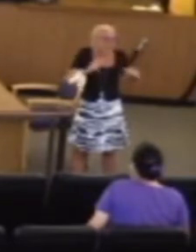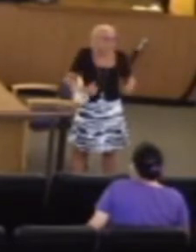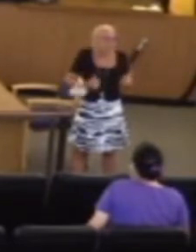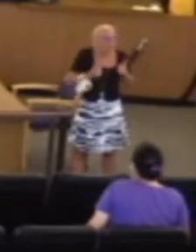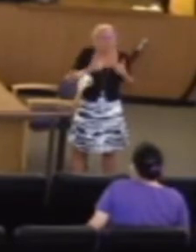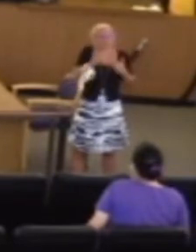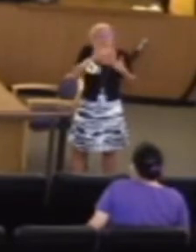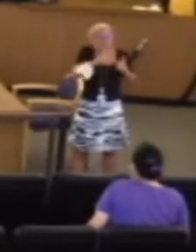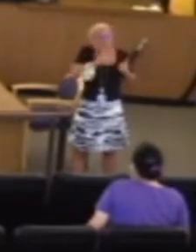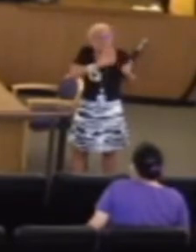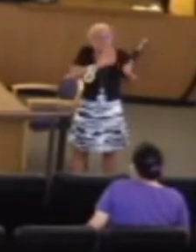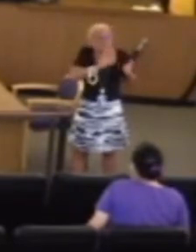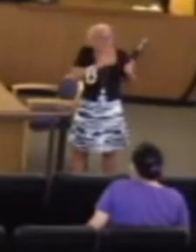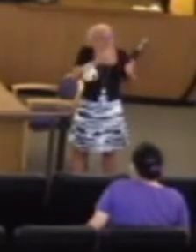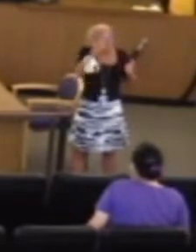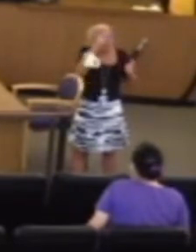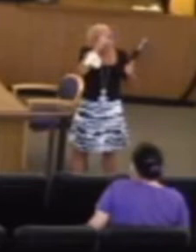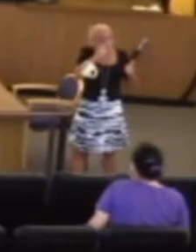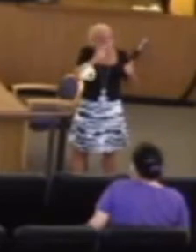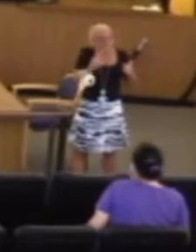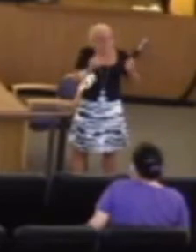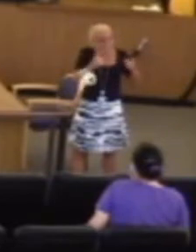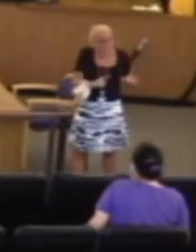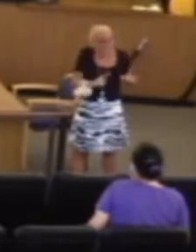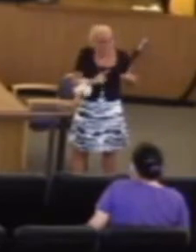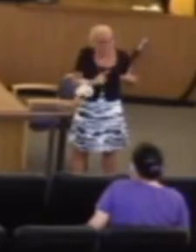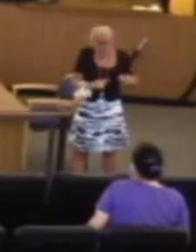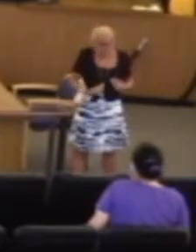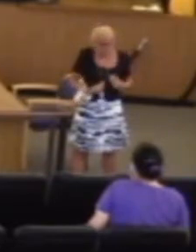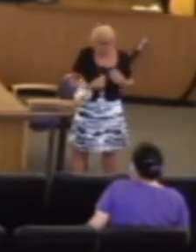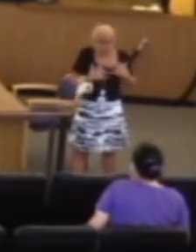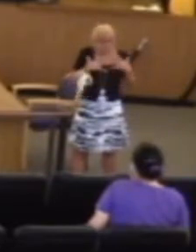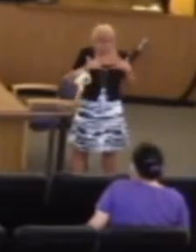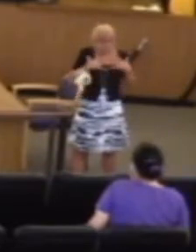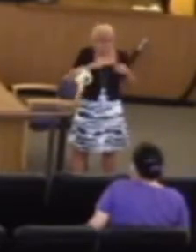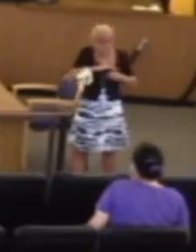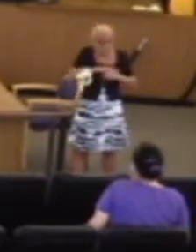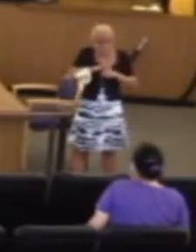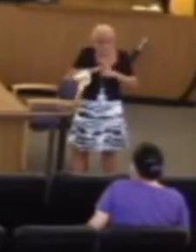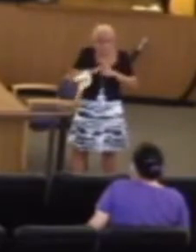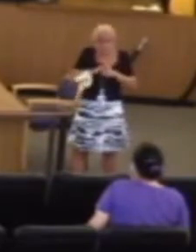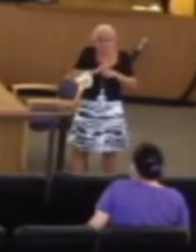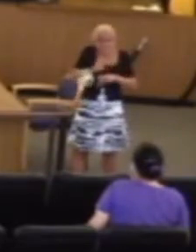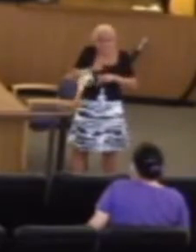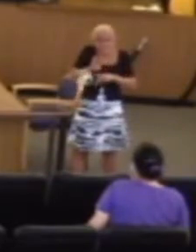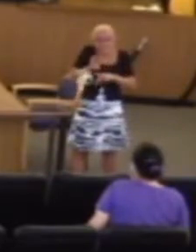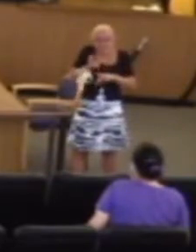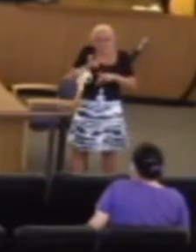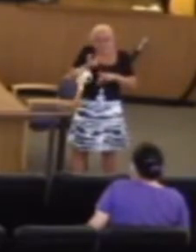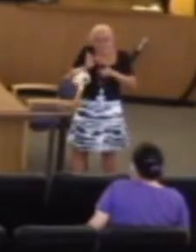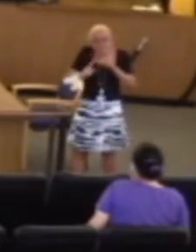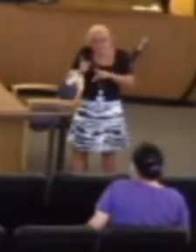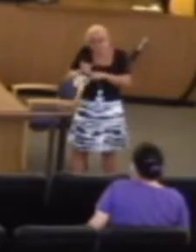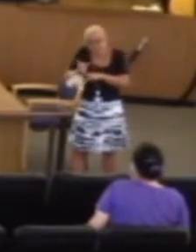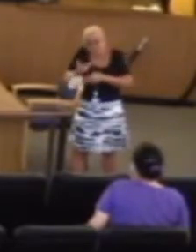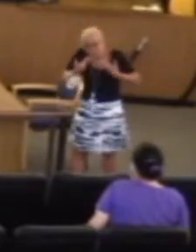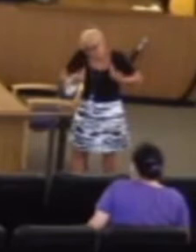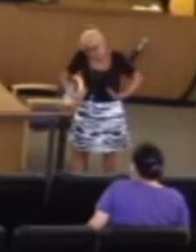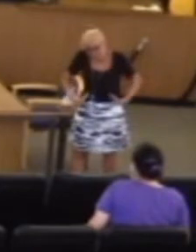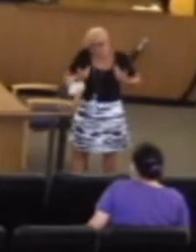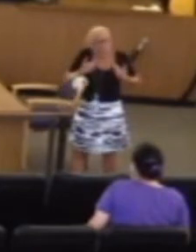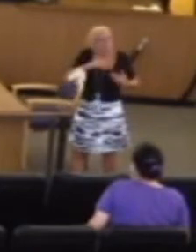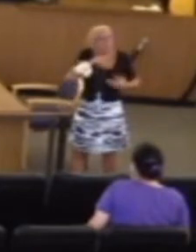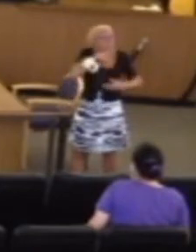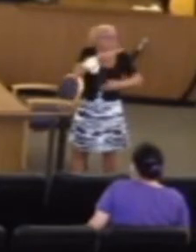I contacted the virus, I was taken care of very well. And even though I had it, my